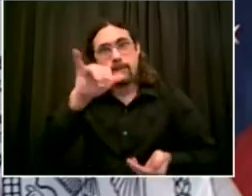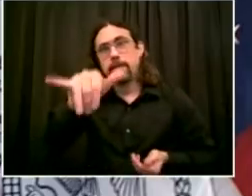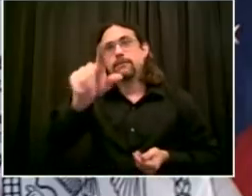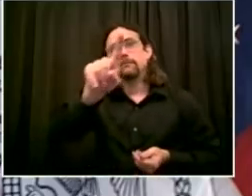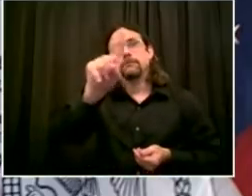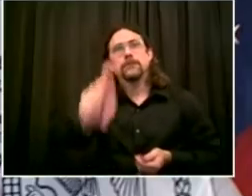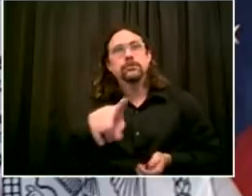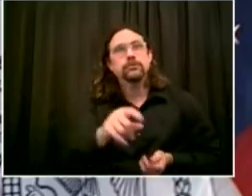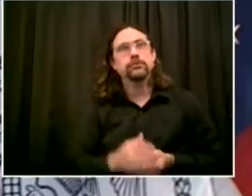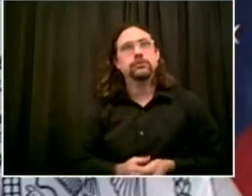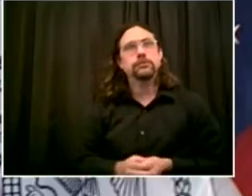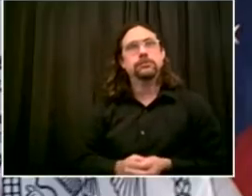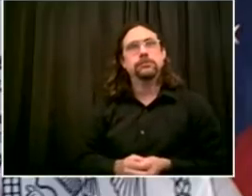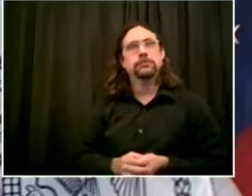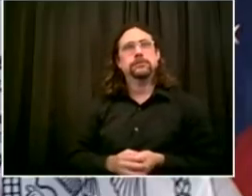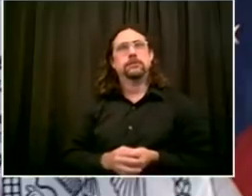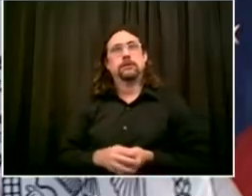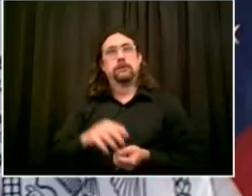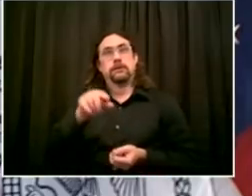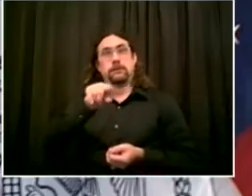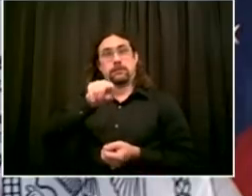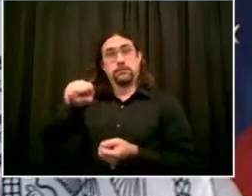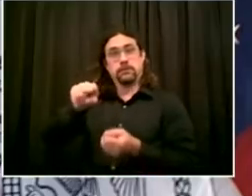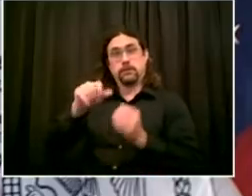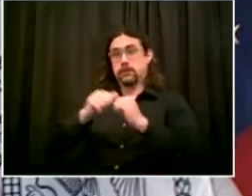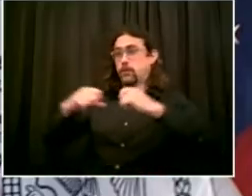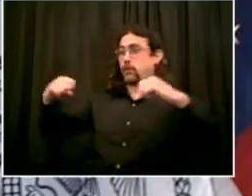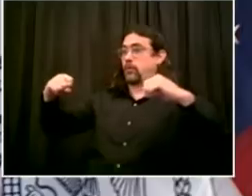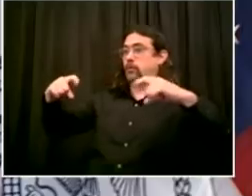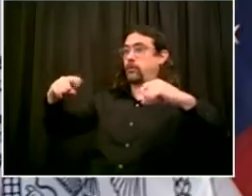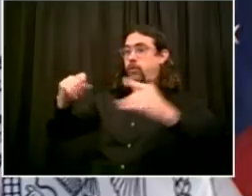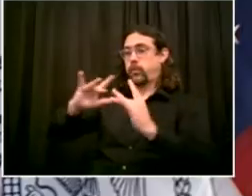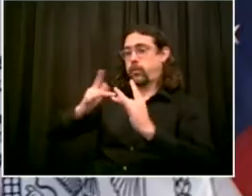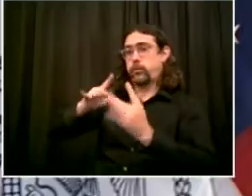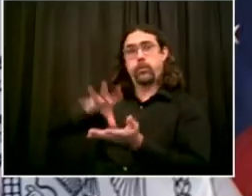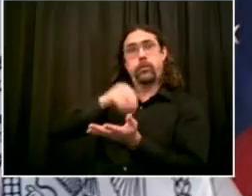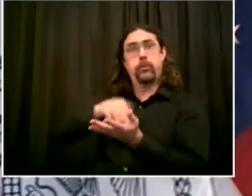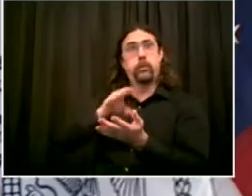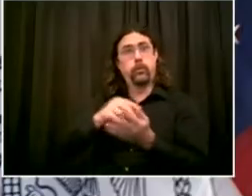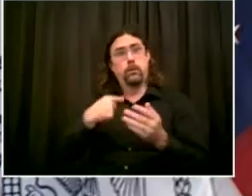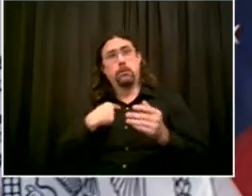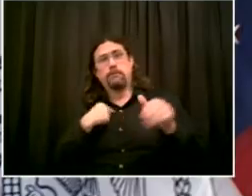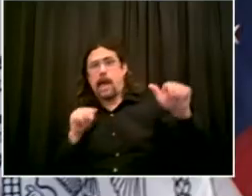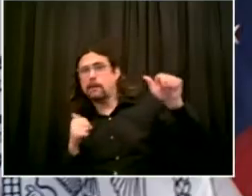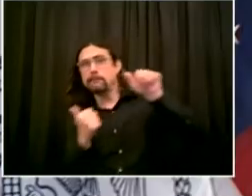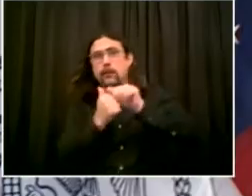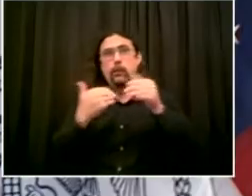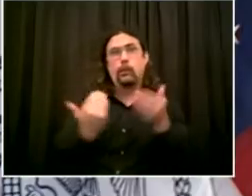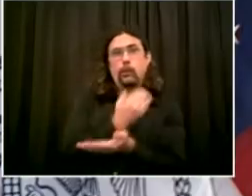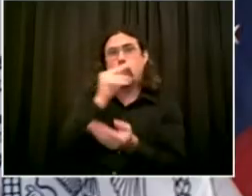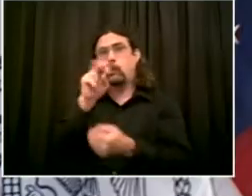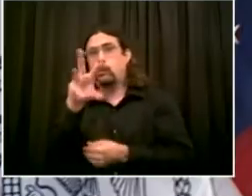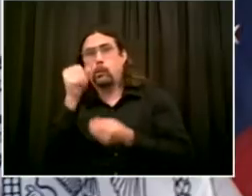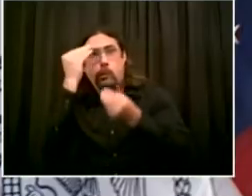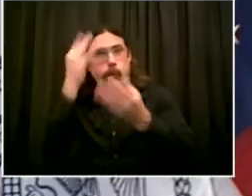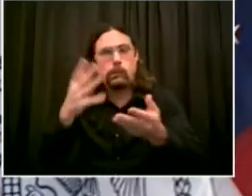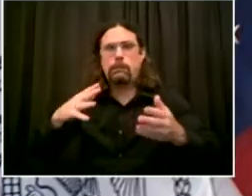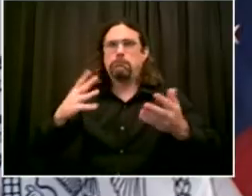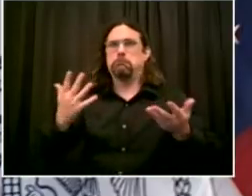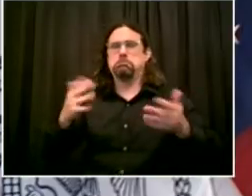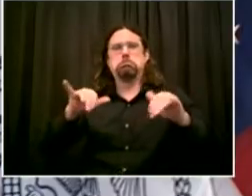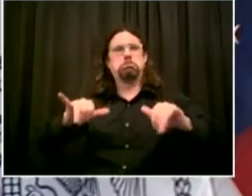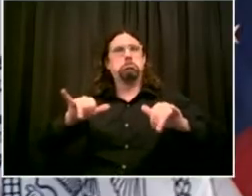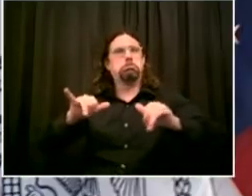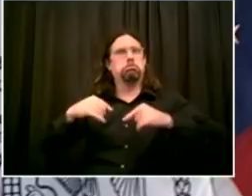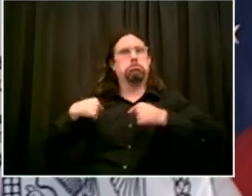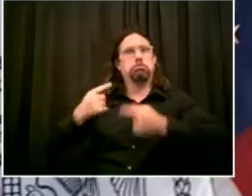difference. Online is a tool we will use when we need to use it, but it's inherently imperfect. So do we learn each